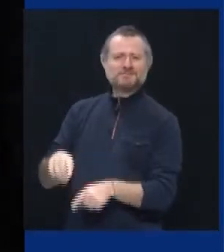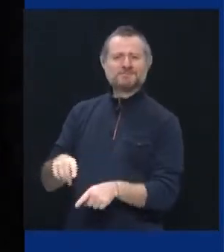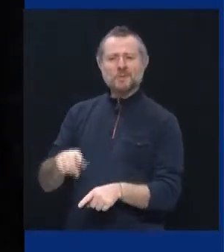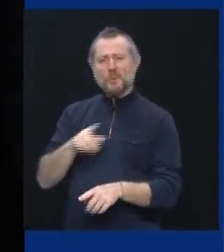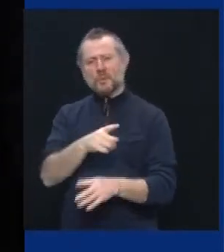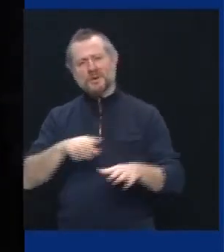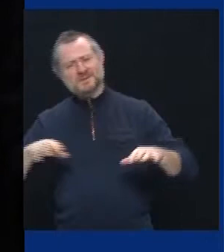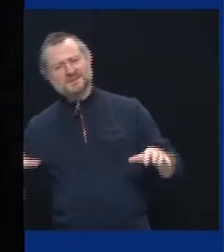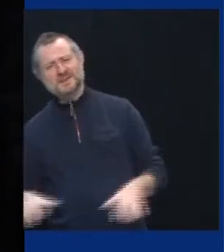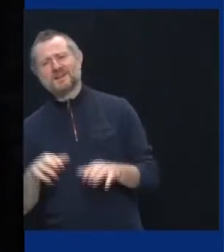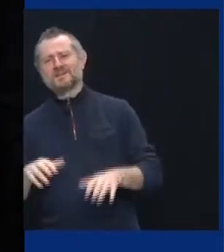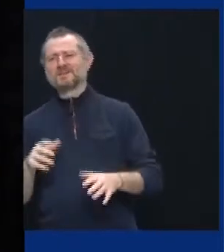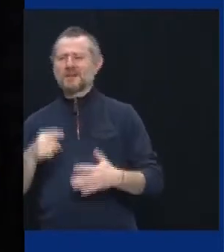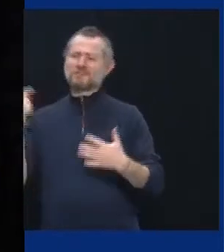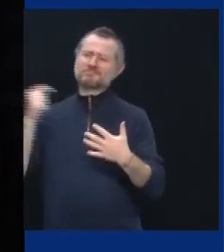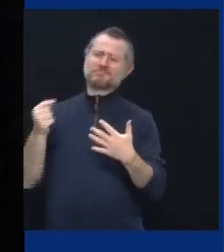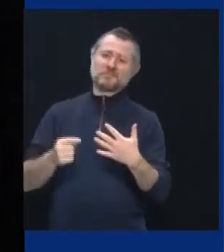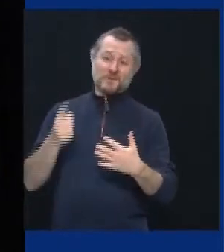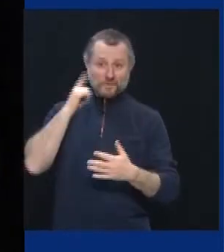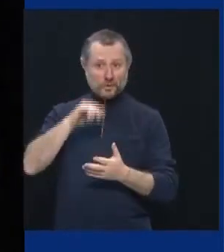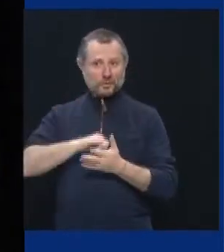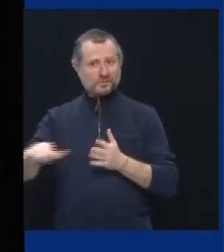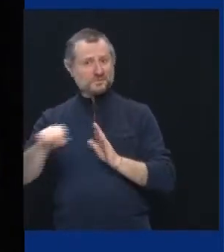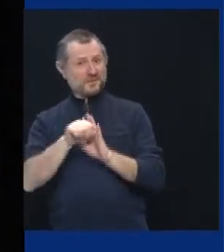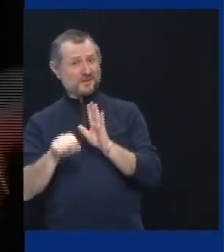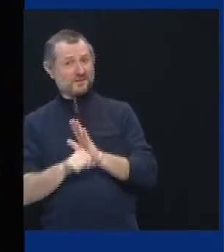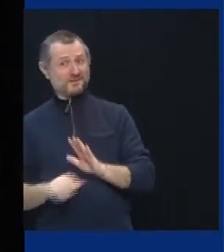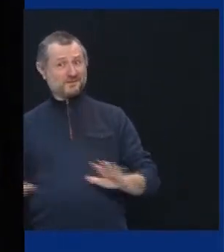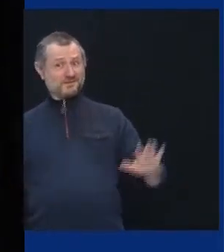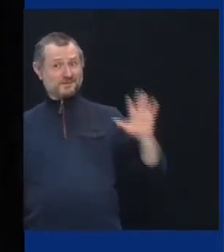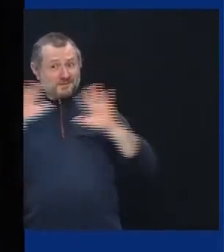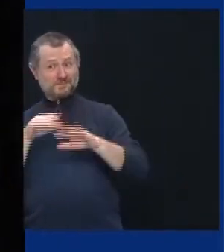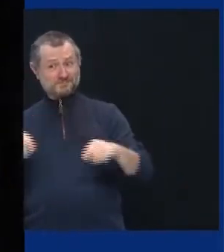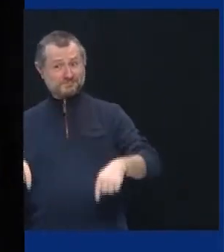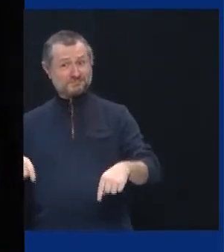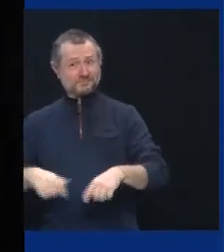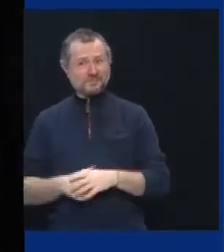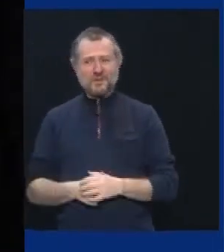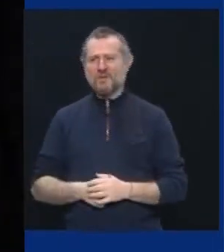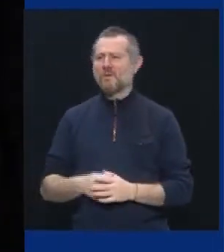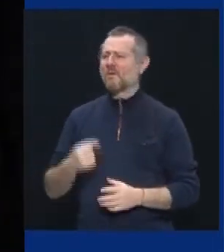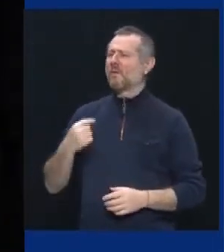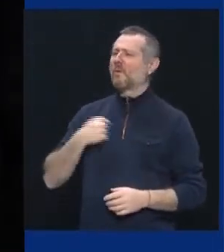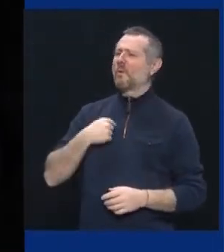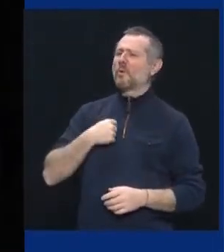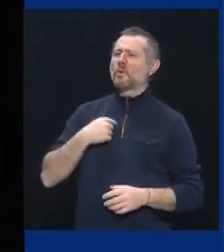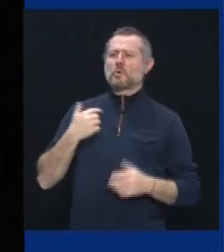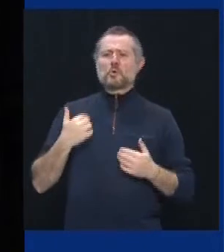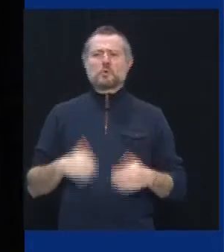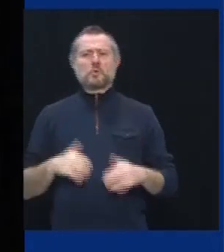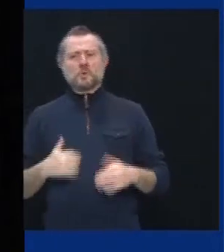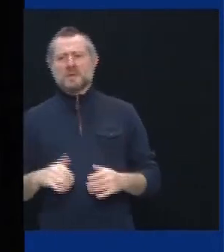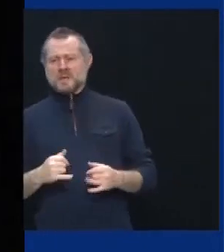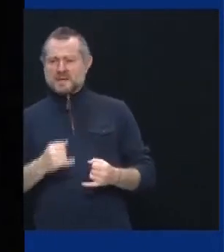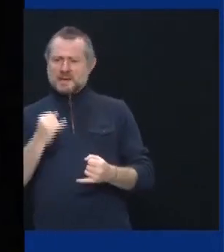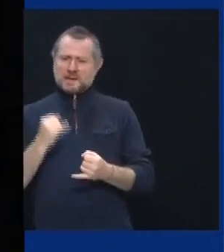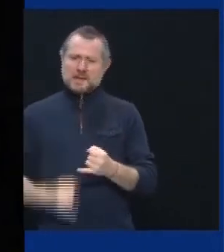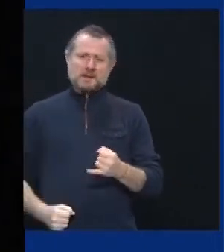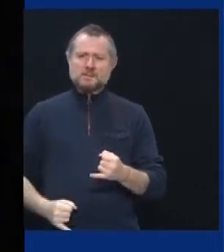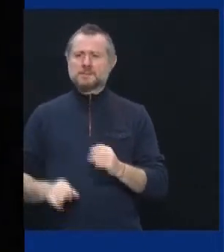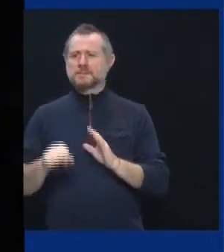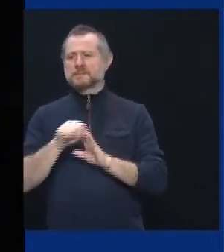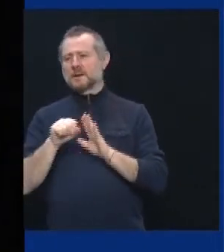state. We was the last state raised their age. We was treating children the same as